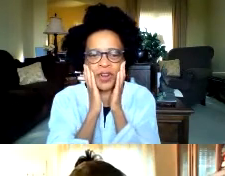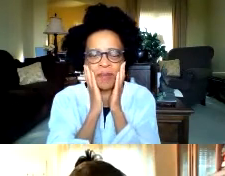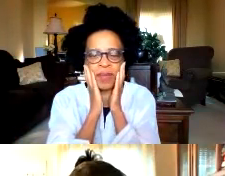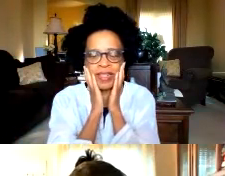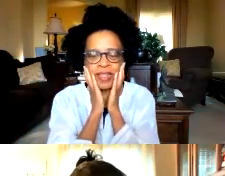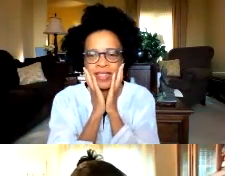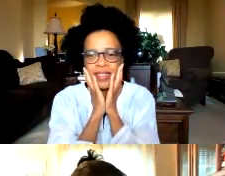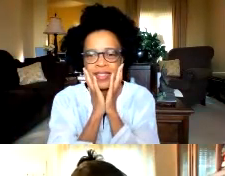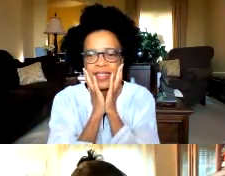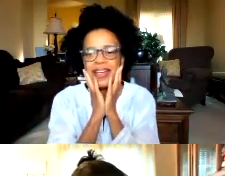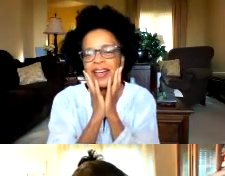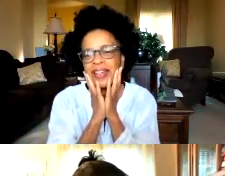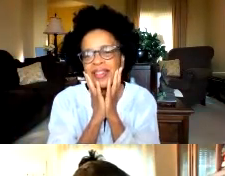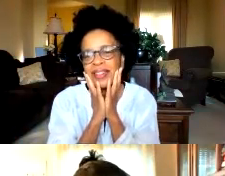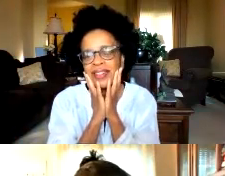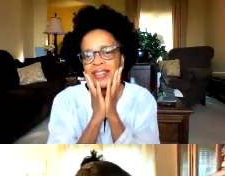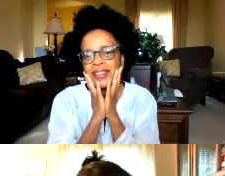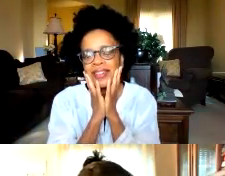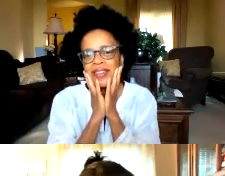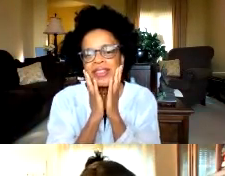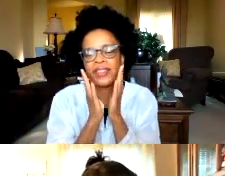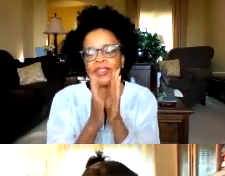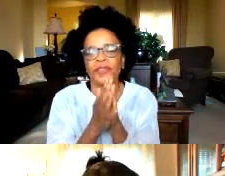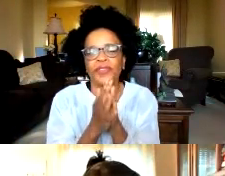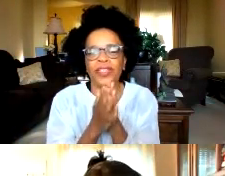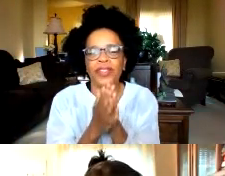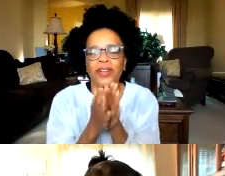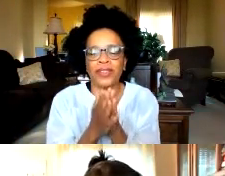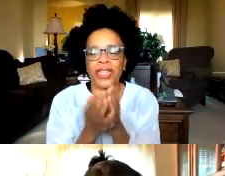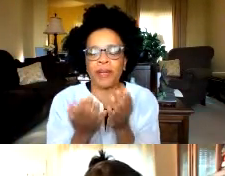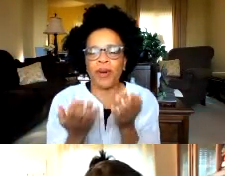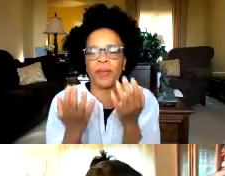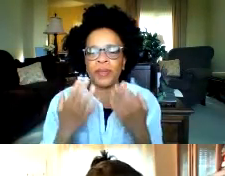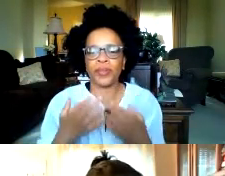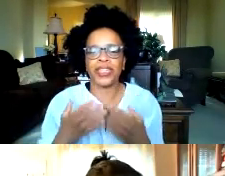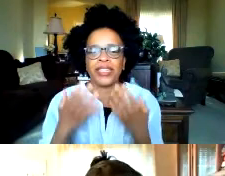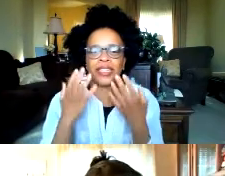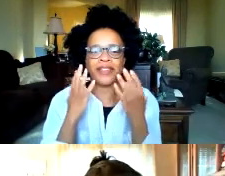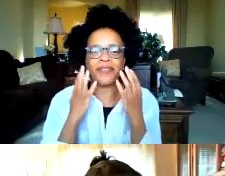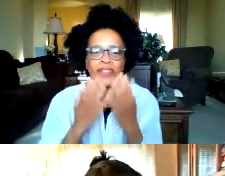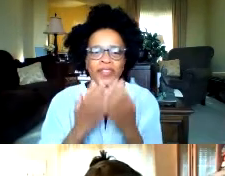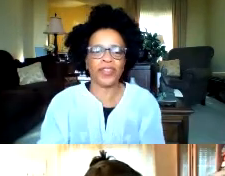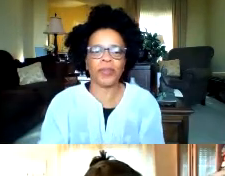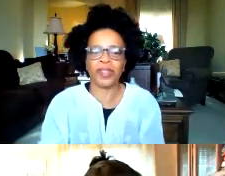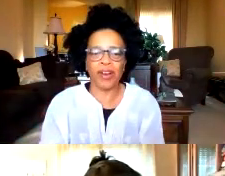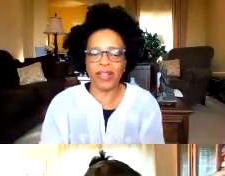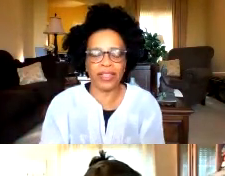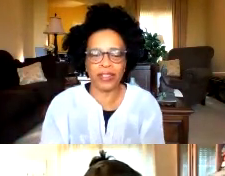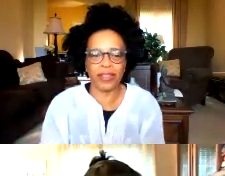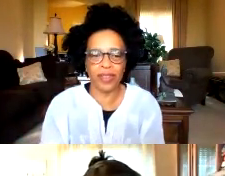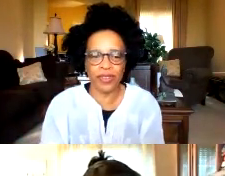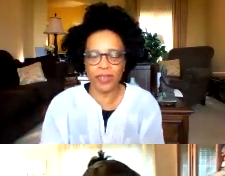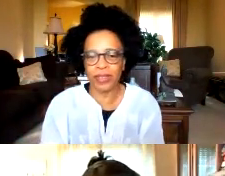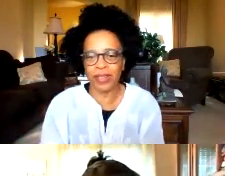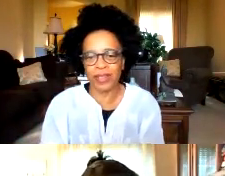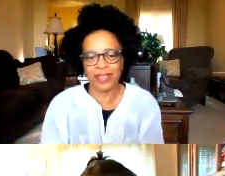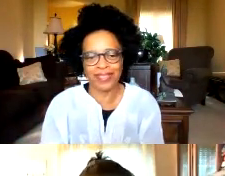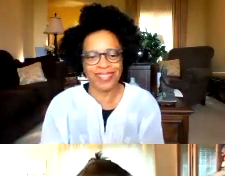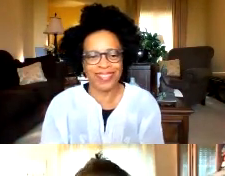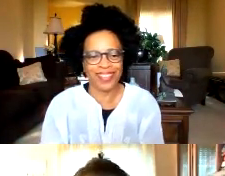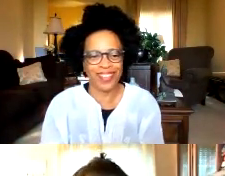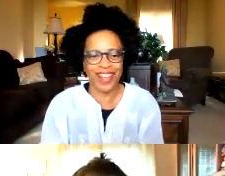chats affirming. Yeah. So take a moment to breathe in and feel your belonging here. Of course you